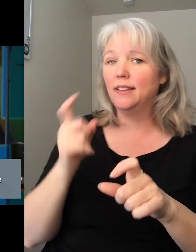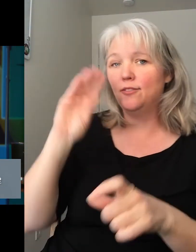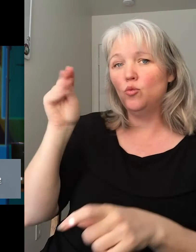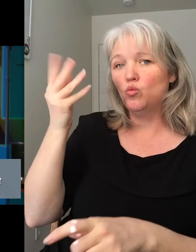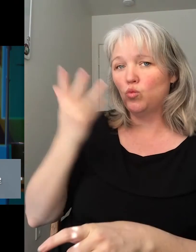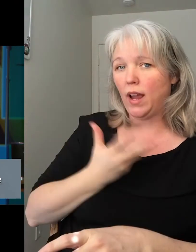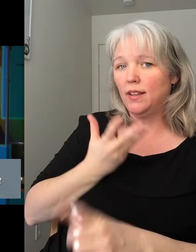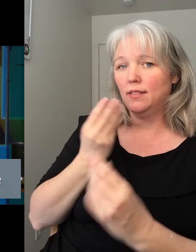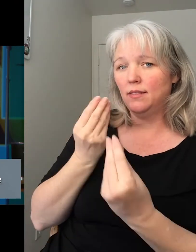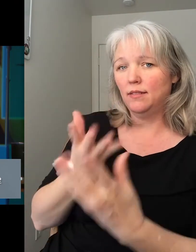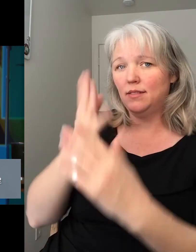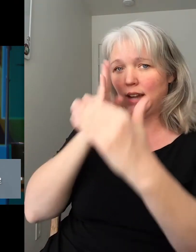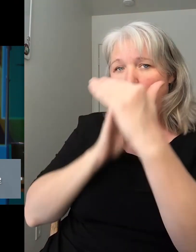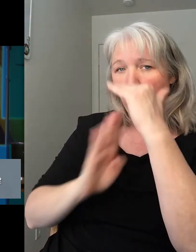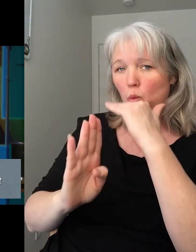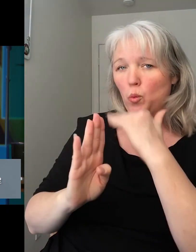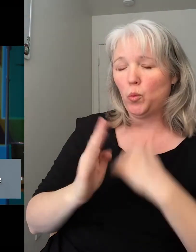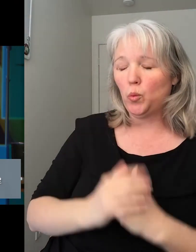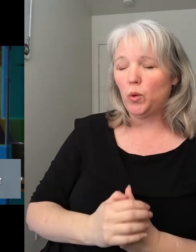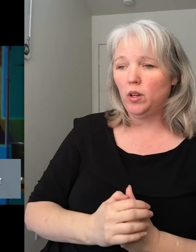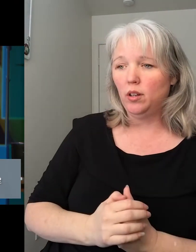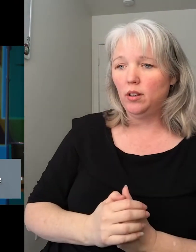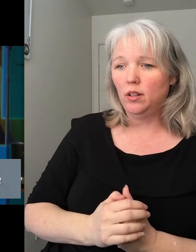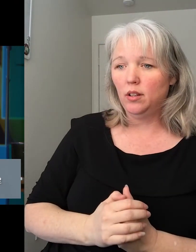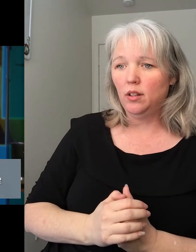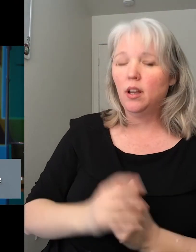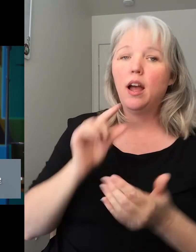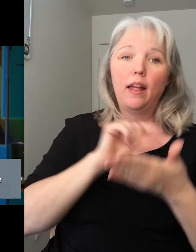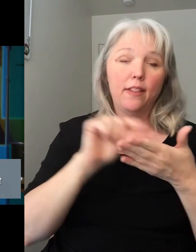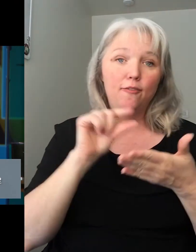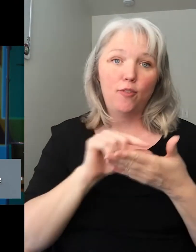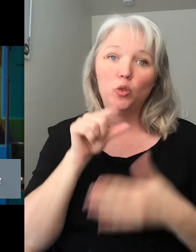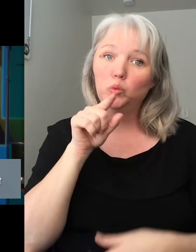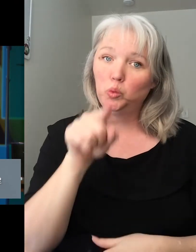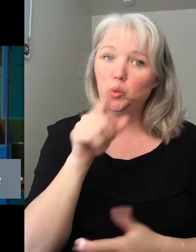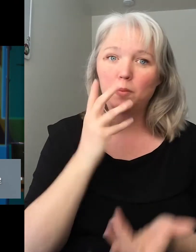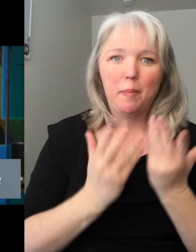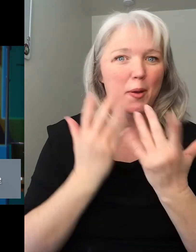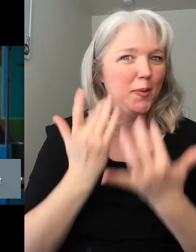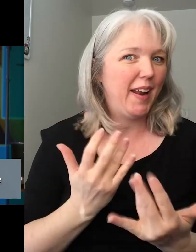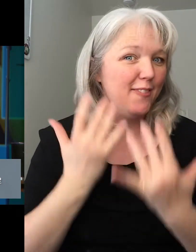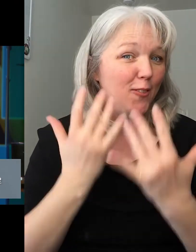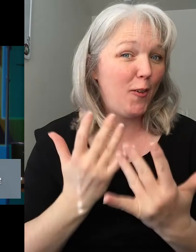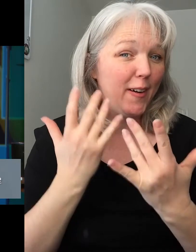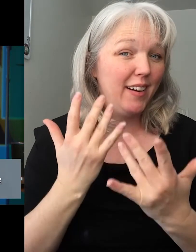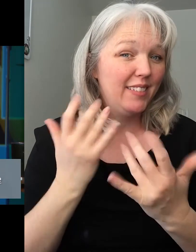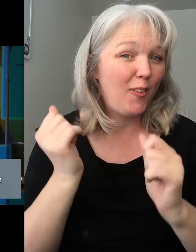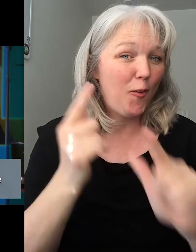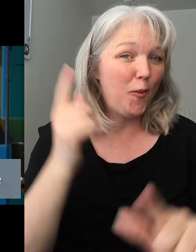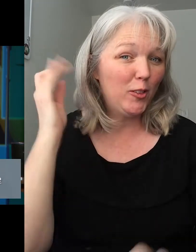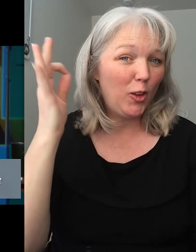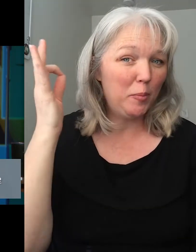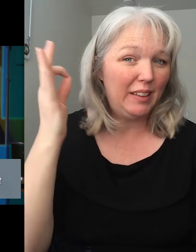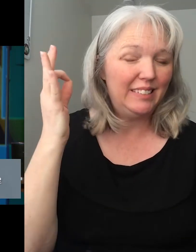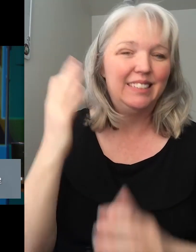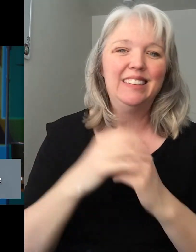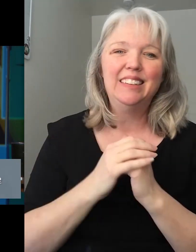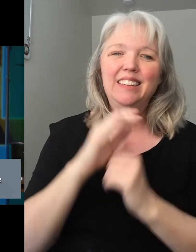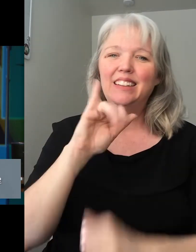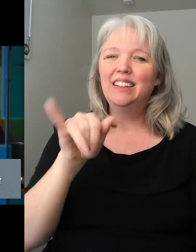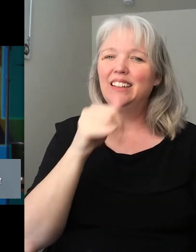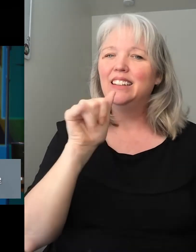but gives grace to the humble. And then the verse that you may have been waiting on all this